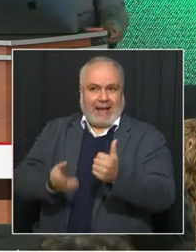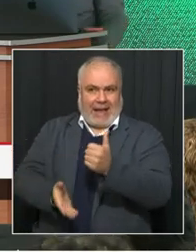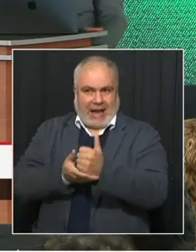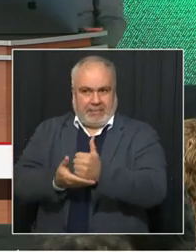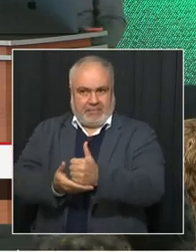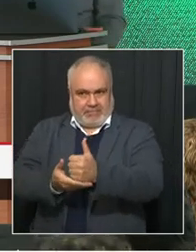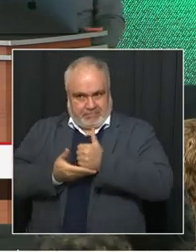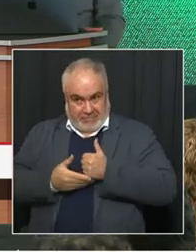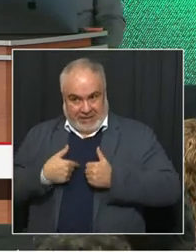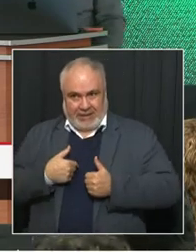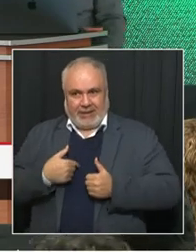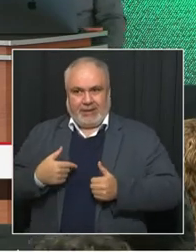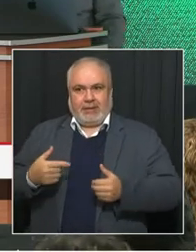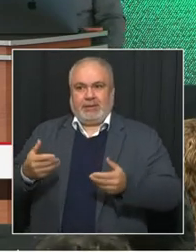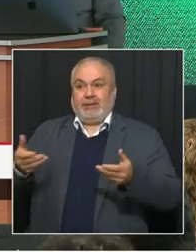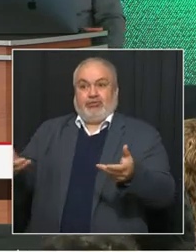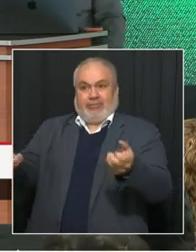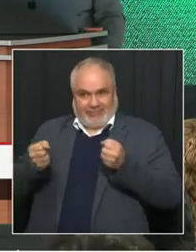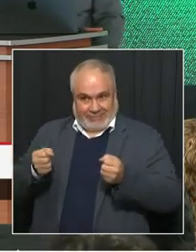residents?